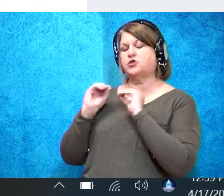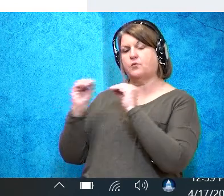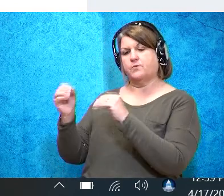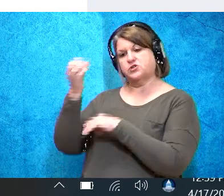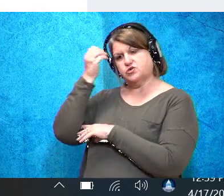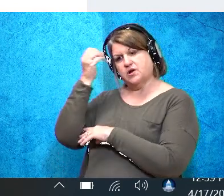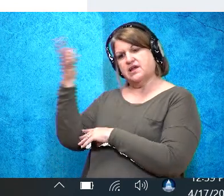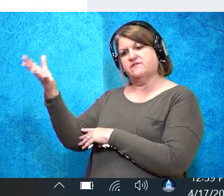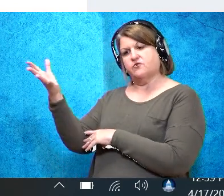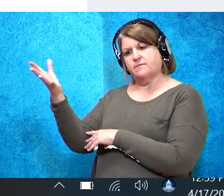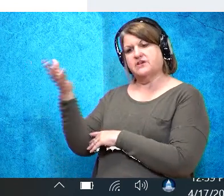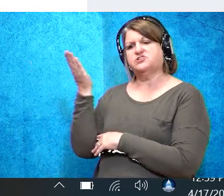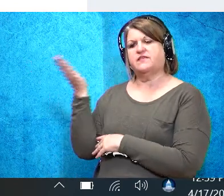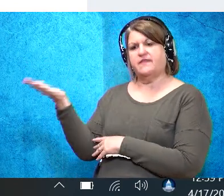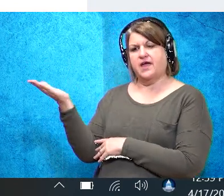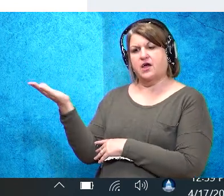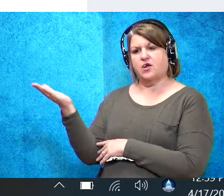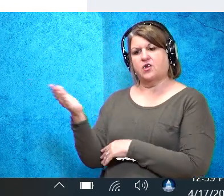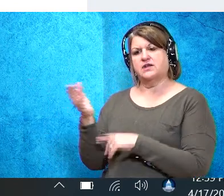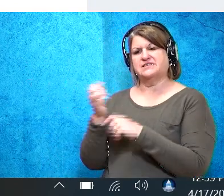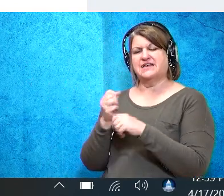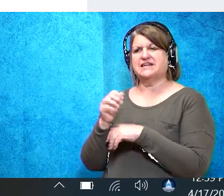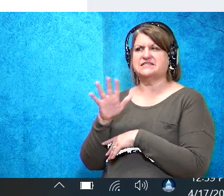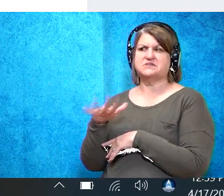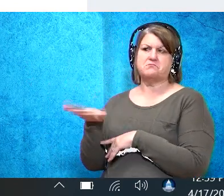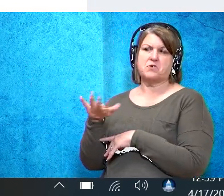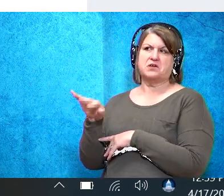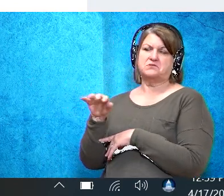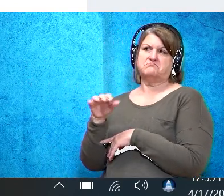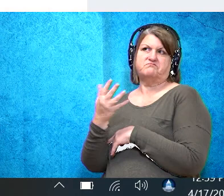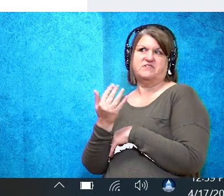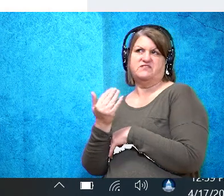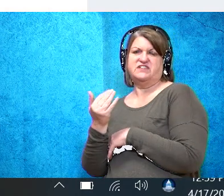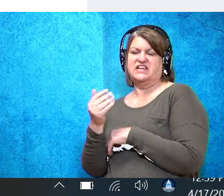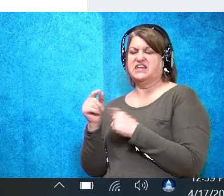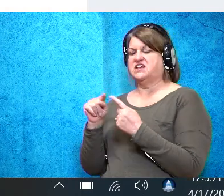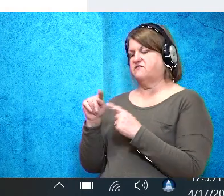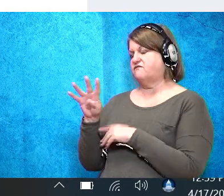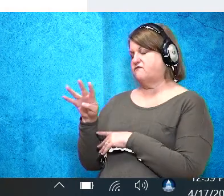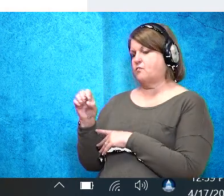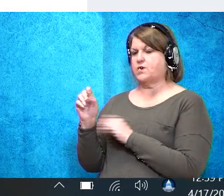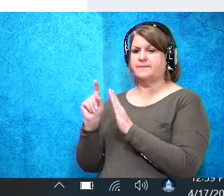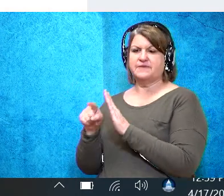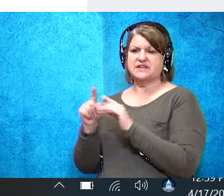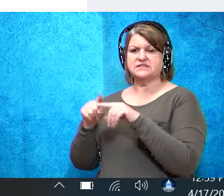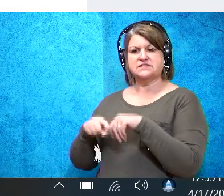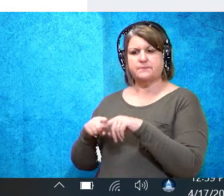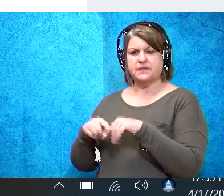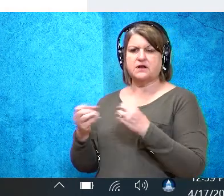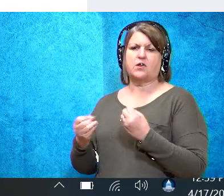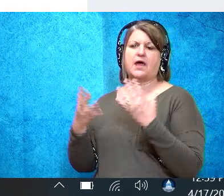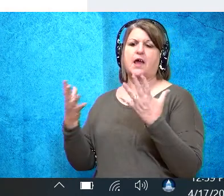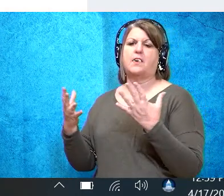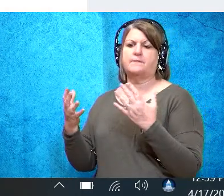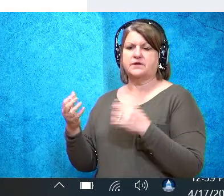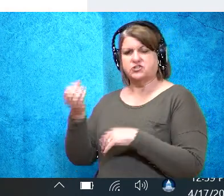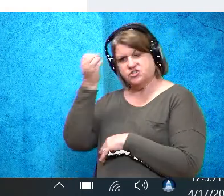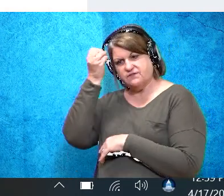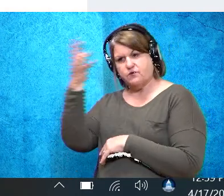takes anywhere from 15 to 40 minutes, depending on how much information you have to go in